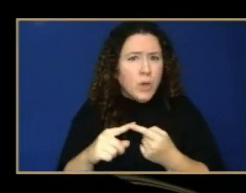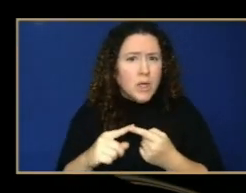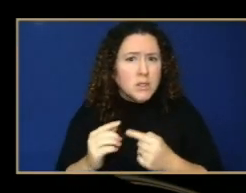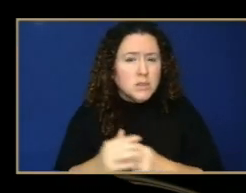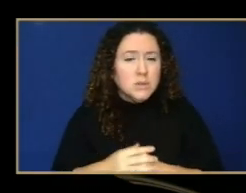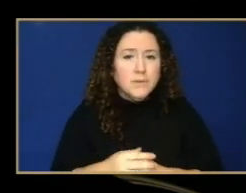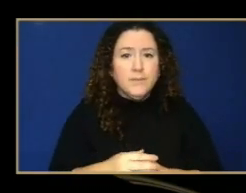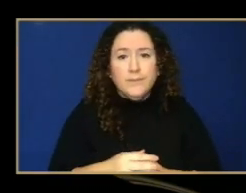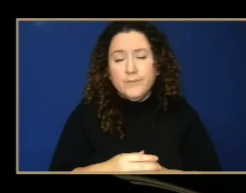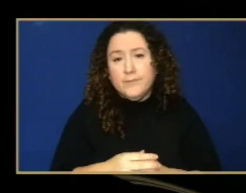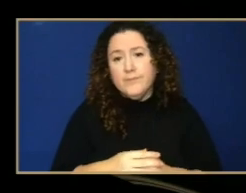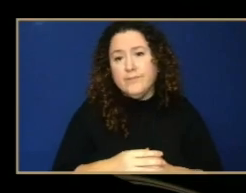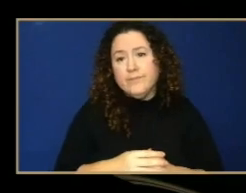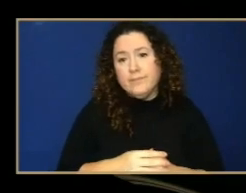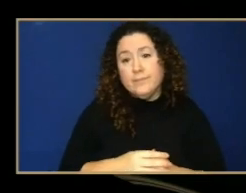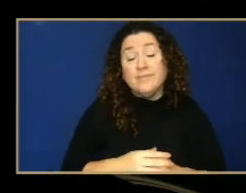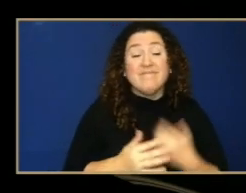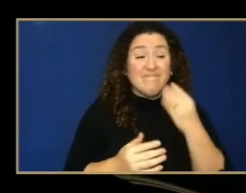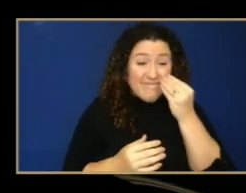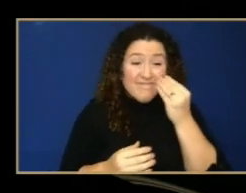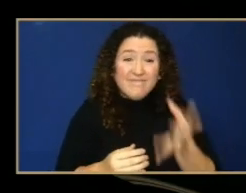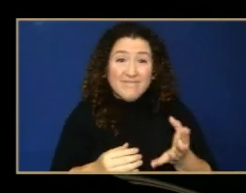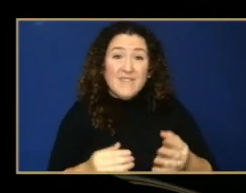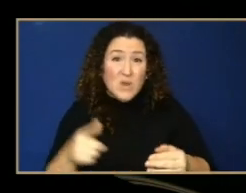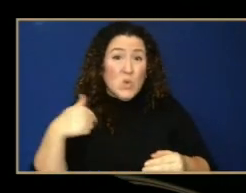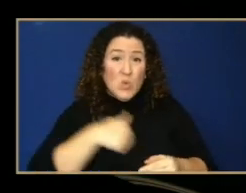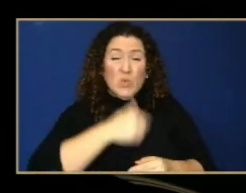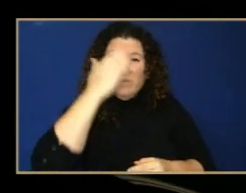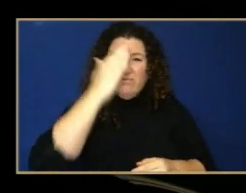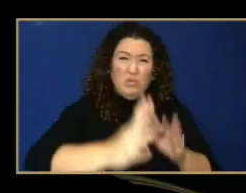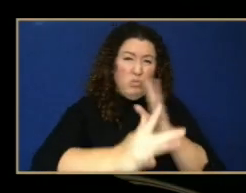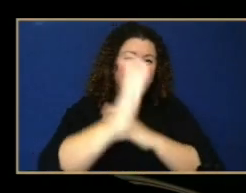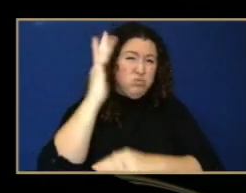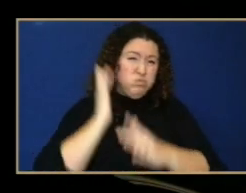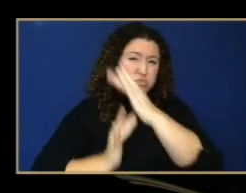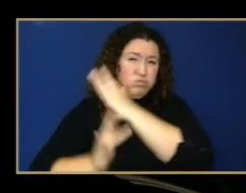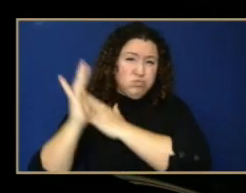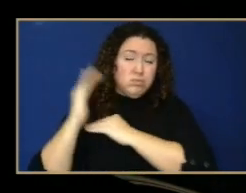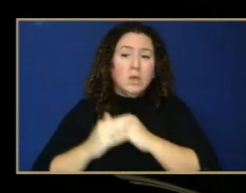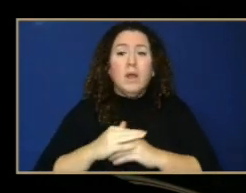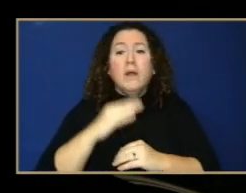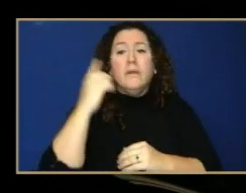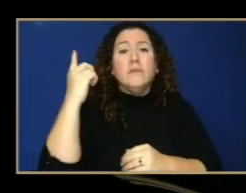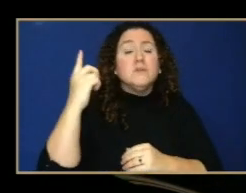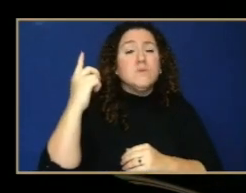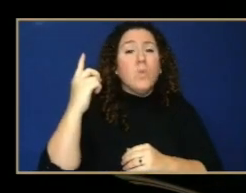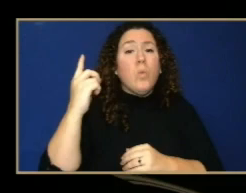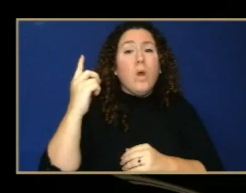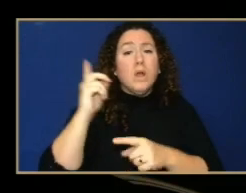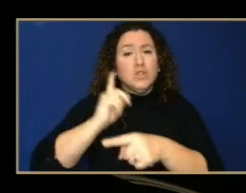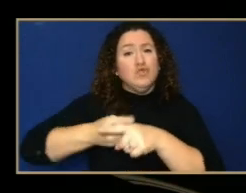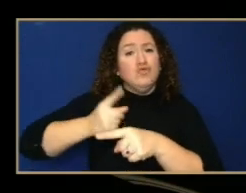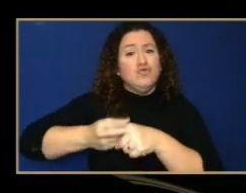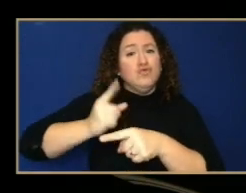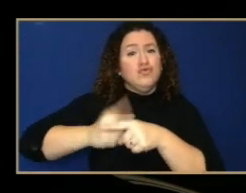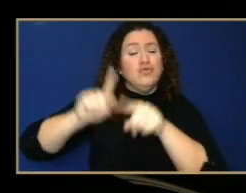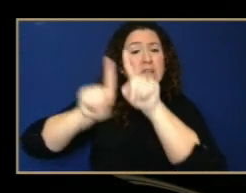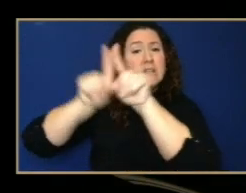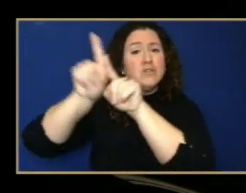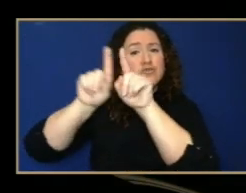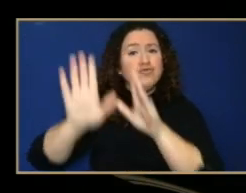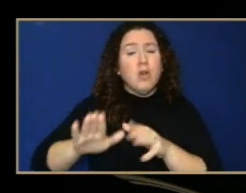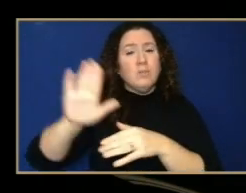time. In fact, there's a Greek astronomer named Ptolemy who was in about the year 100